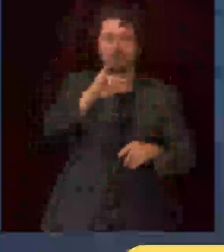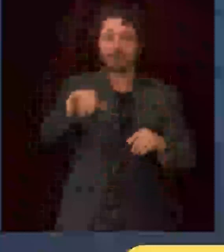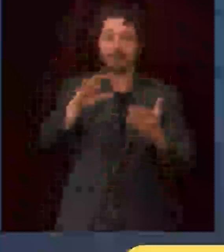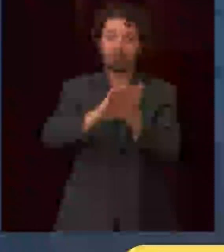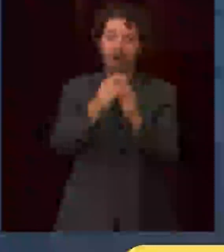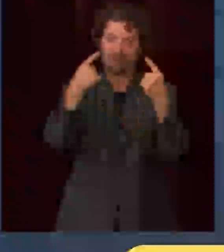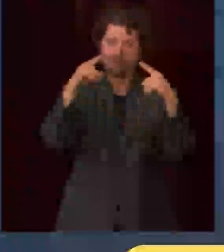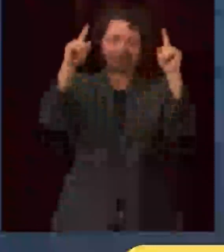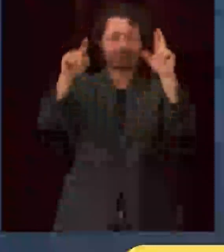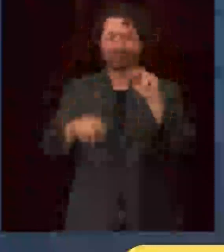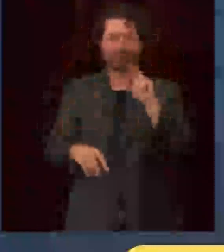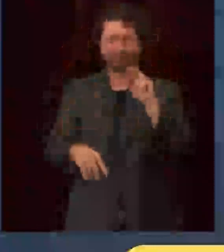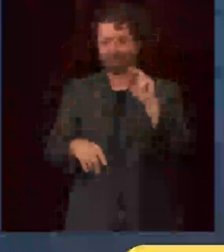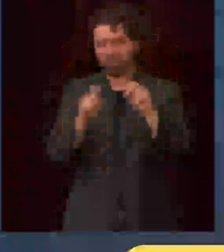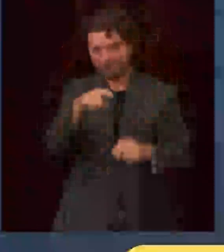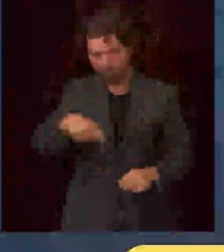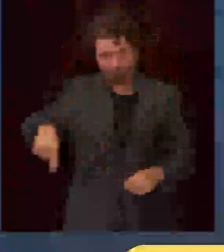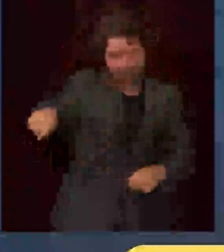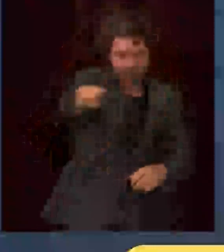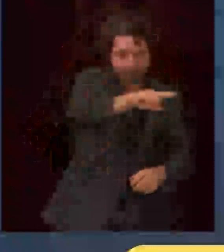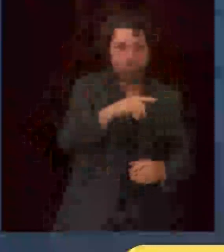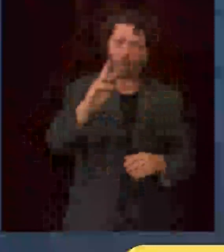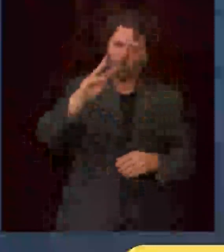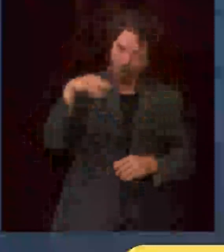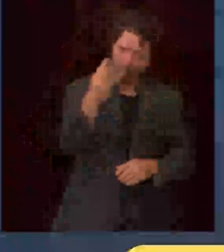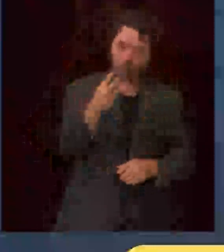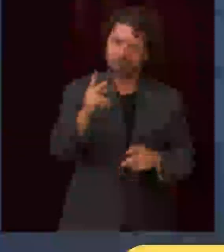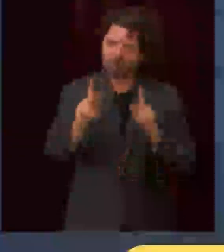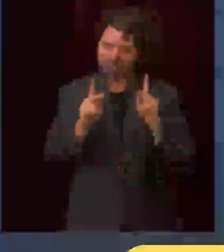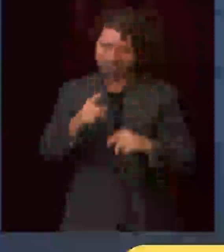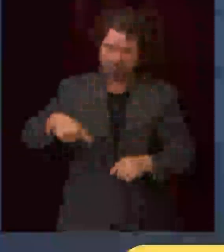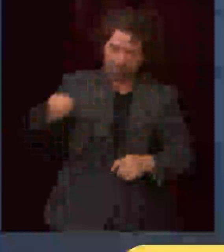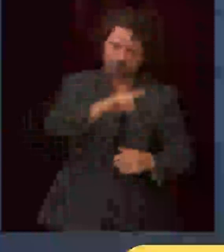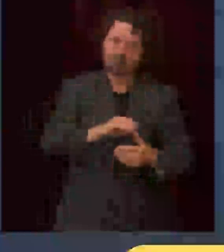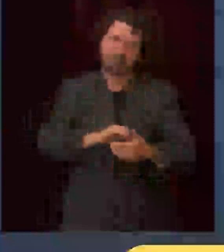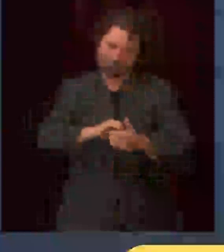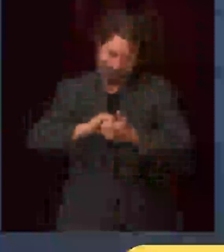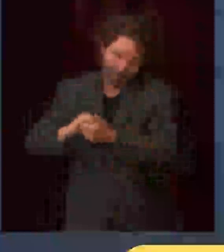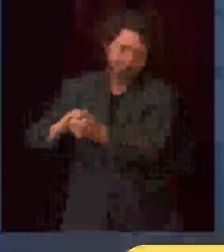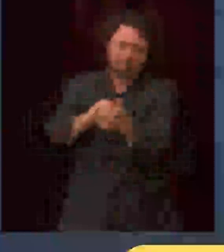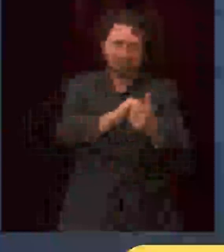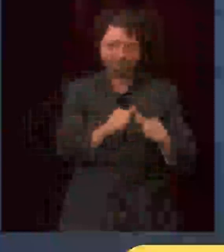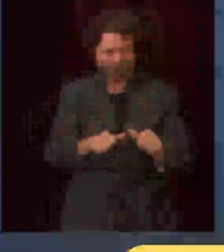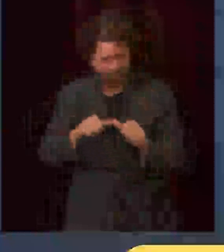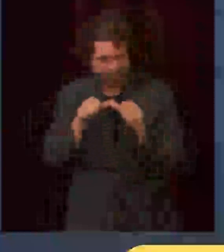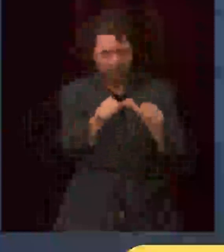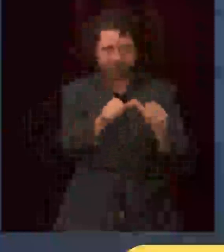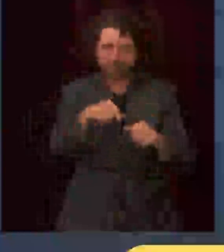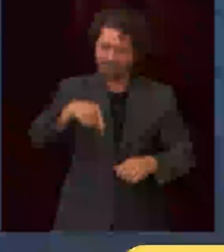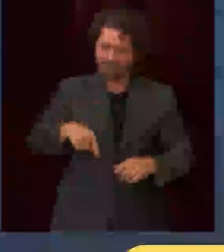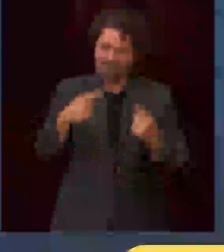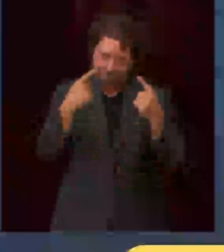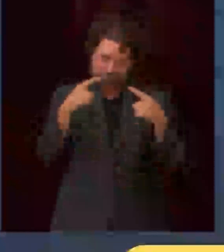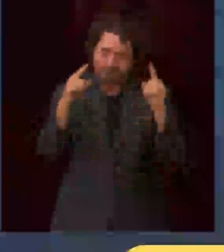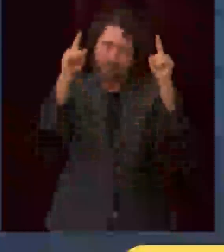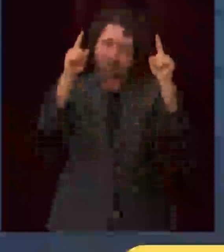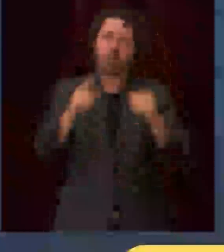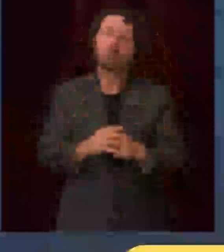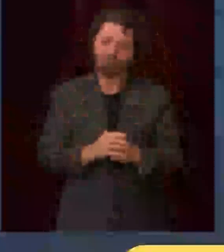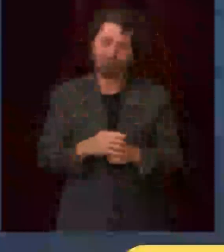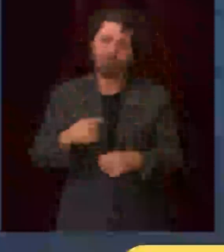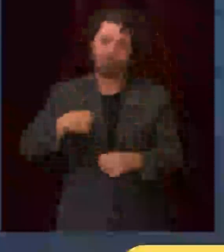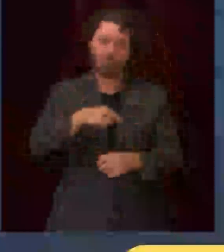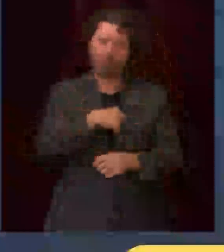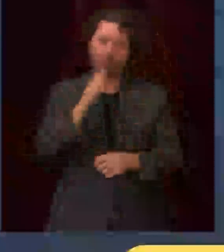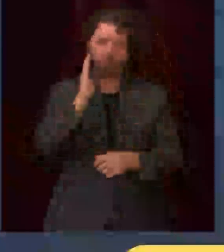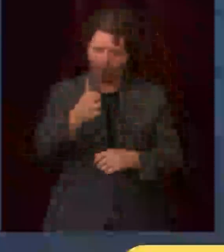really responsible and compliant with our obligations and citizens, and really showing a bit of compassion for our